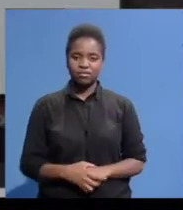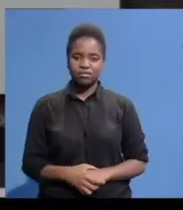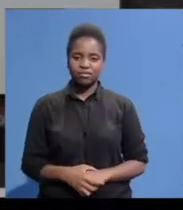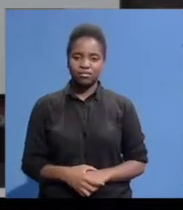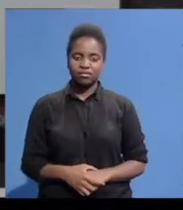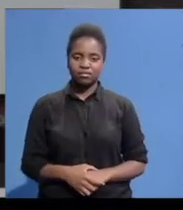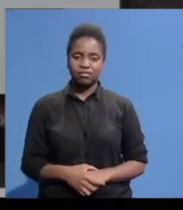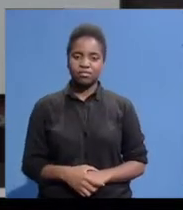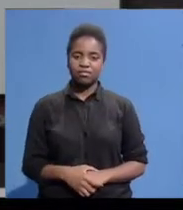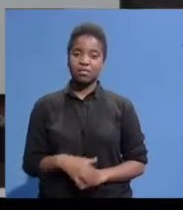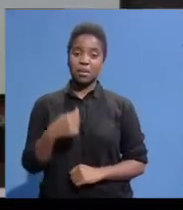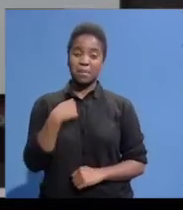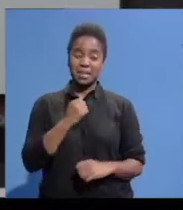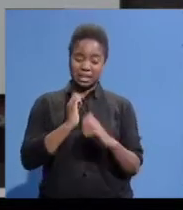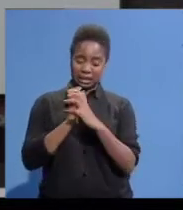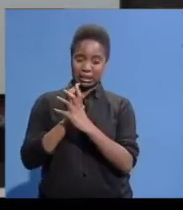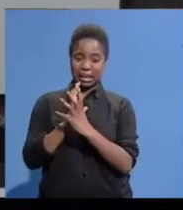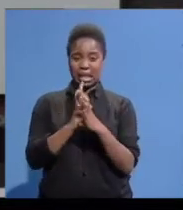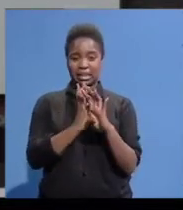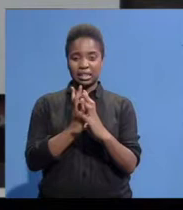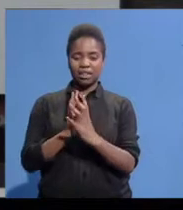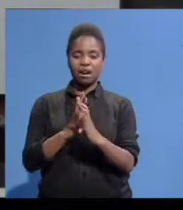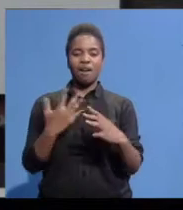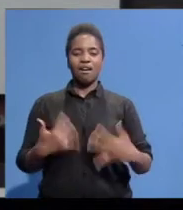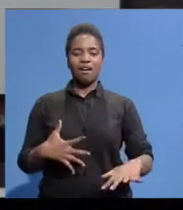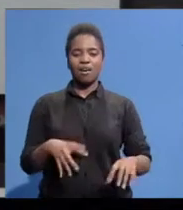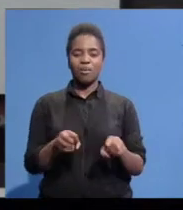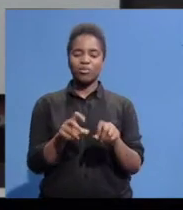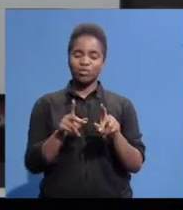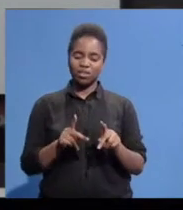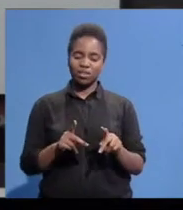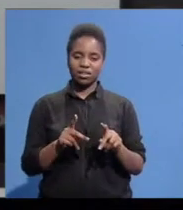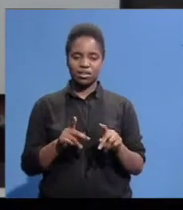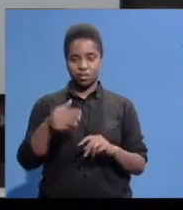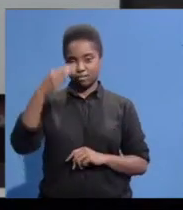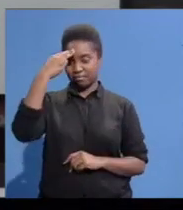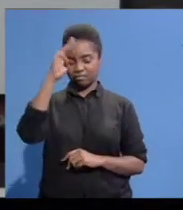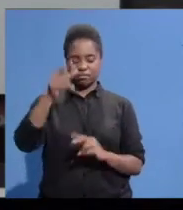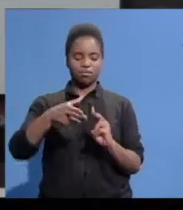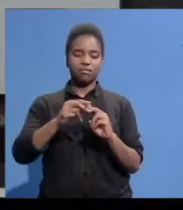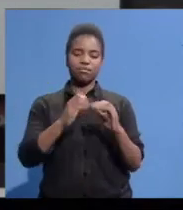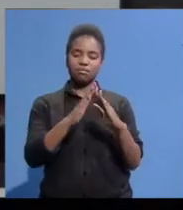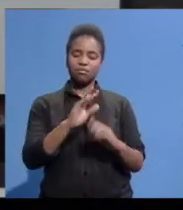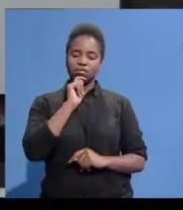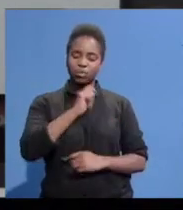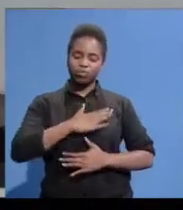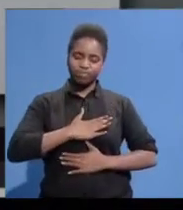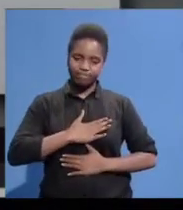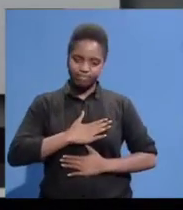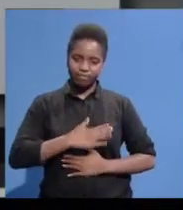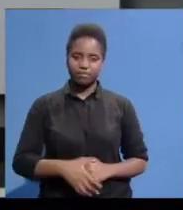To think I was one of 100,000 South Africans that had the opportunity to pay my last respects to Madiba is humbling in itself.